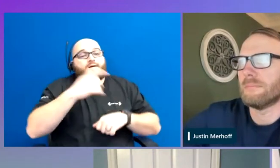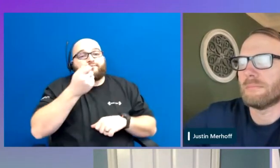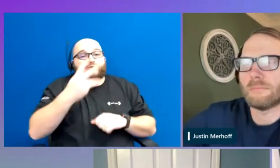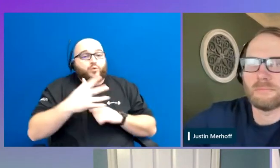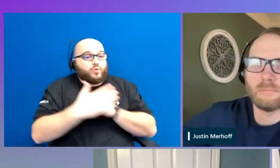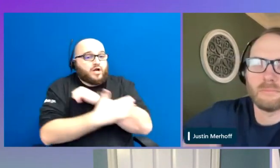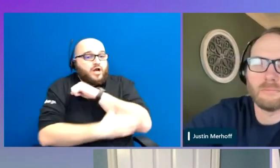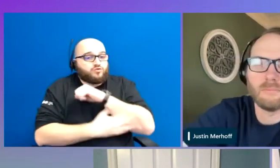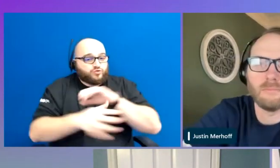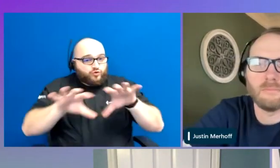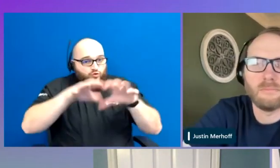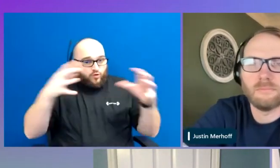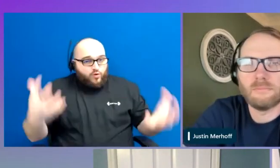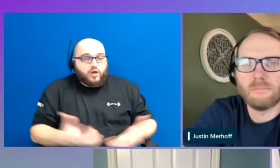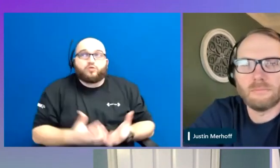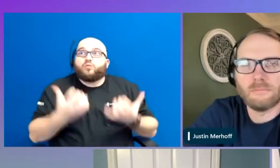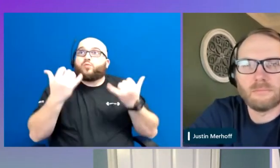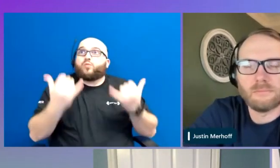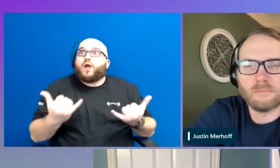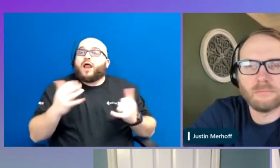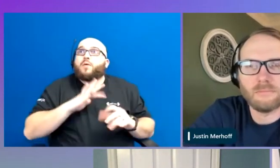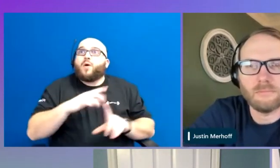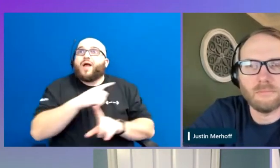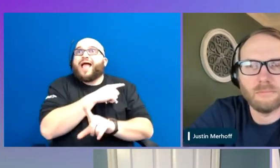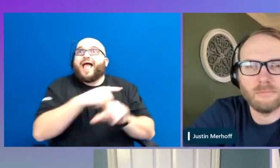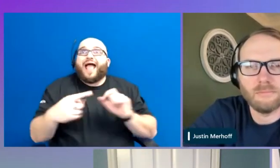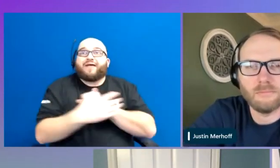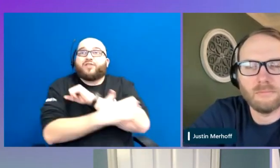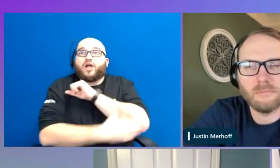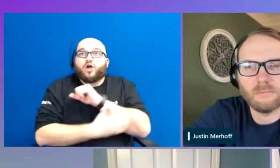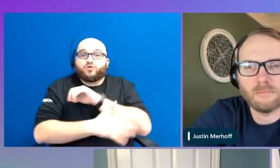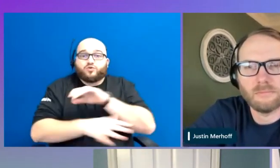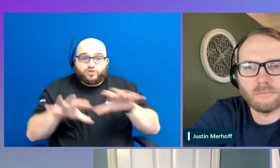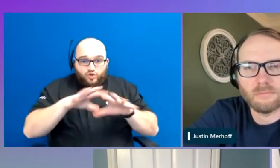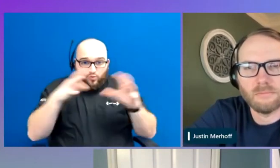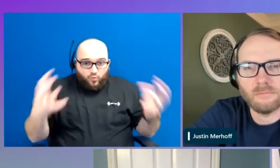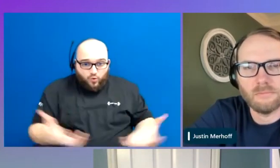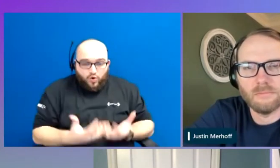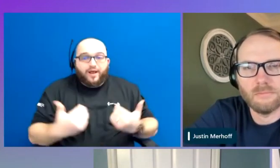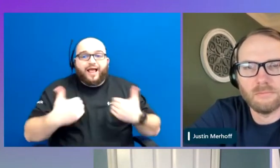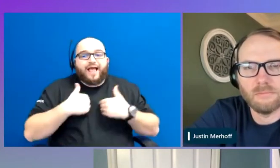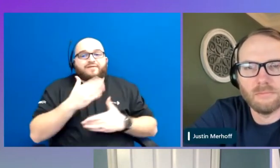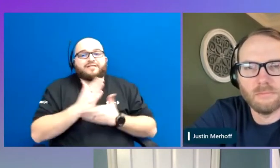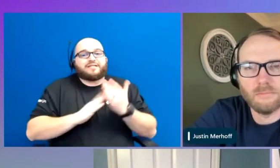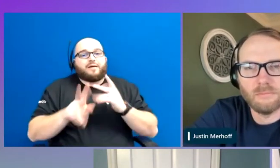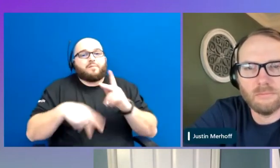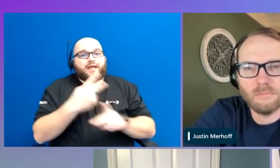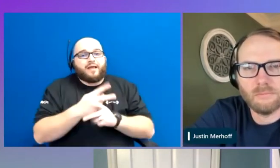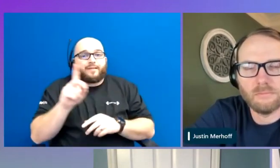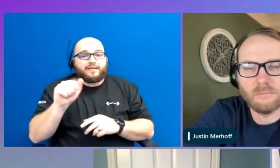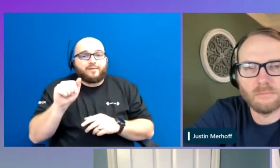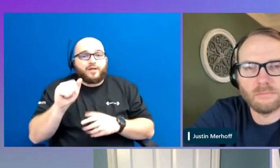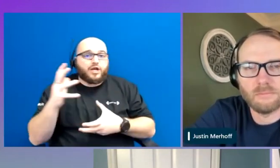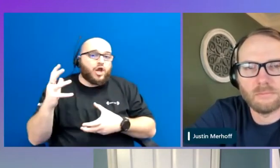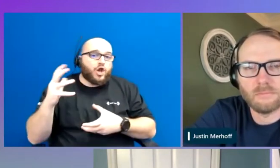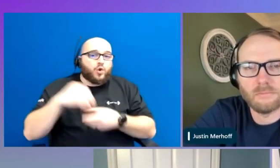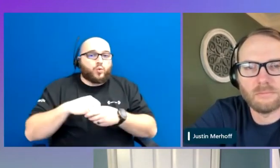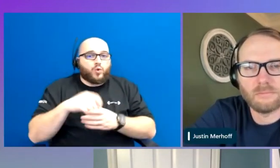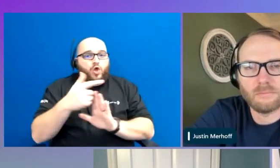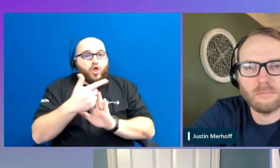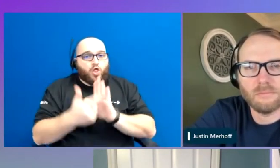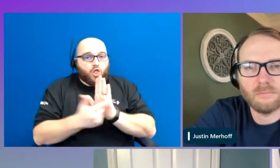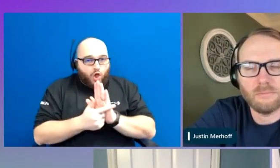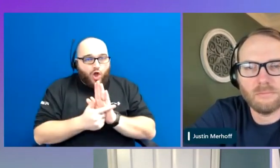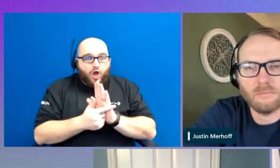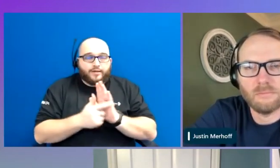now, half the countries in the world have some form of a disability inclusion law, for lack of